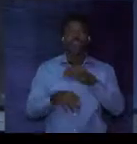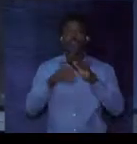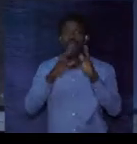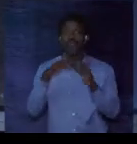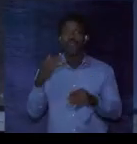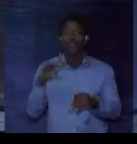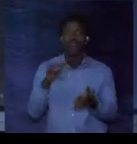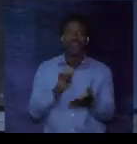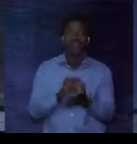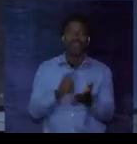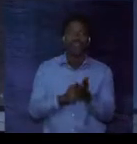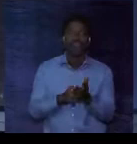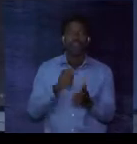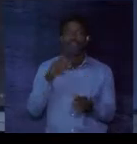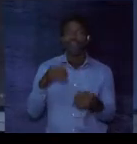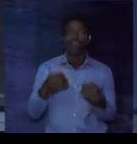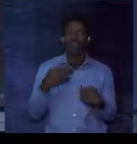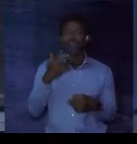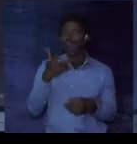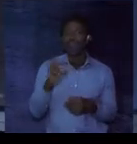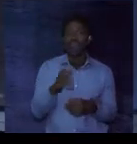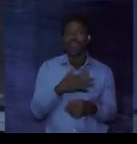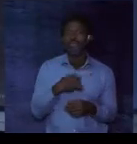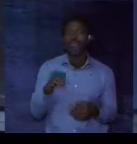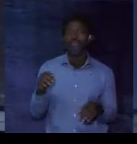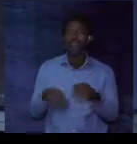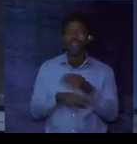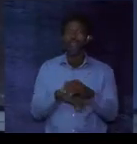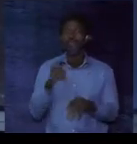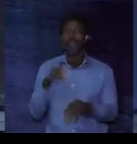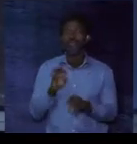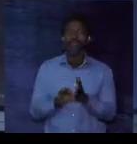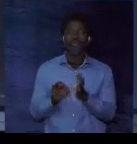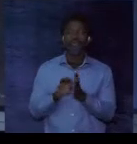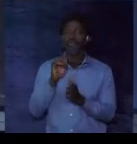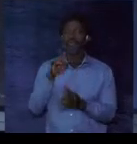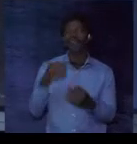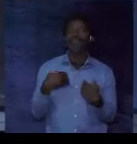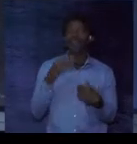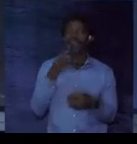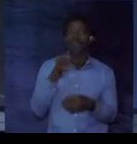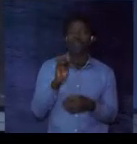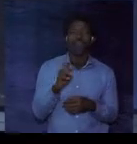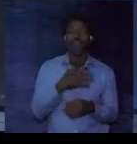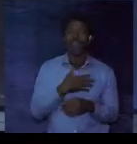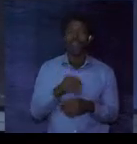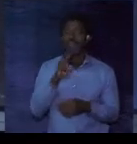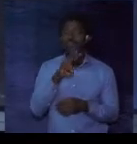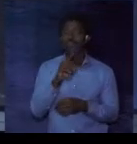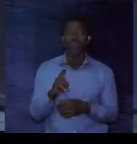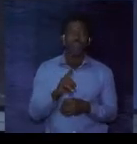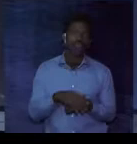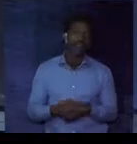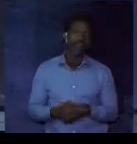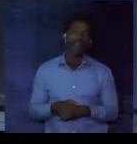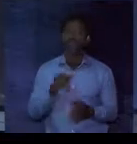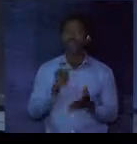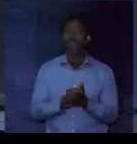300,421. That's to tell you that under the house of 1,000, you have 300. And under the ones count, you have